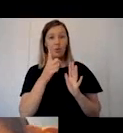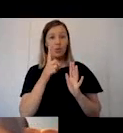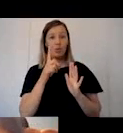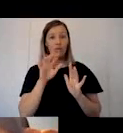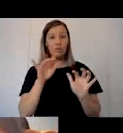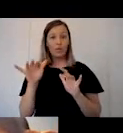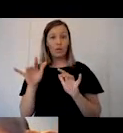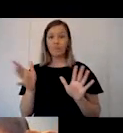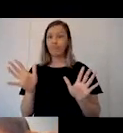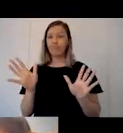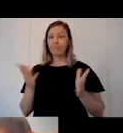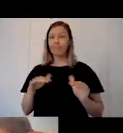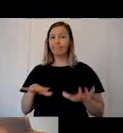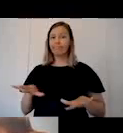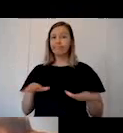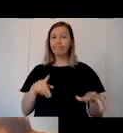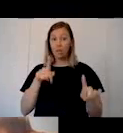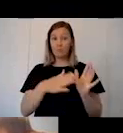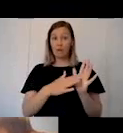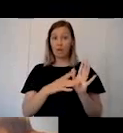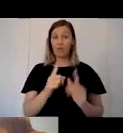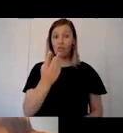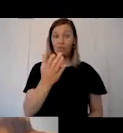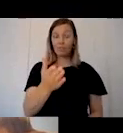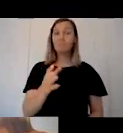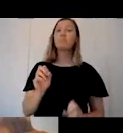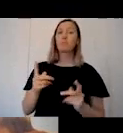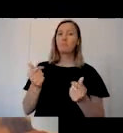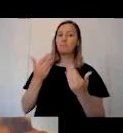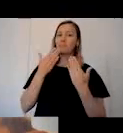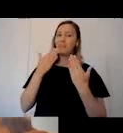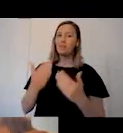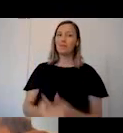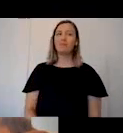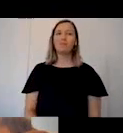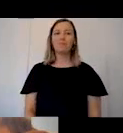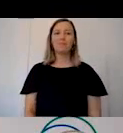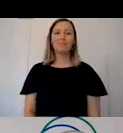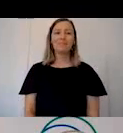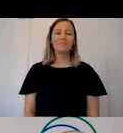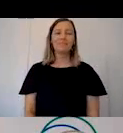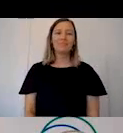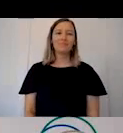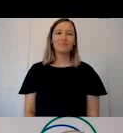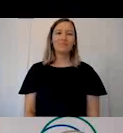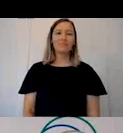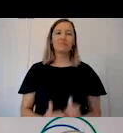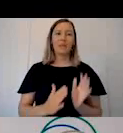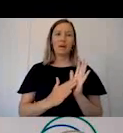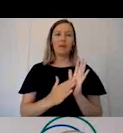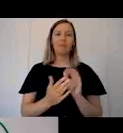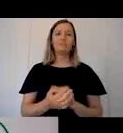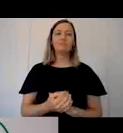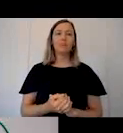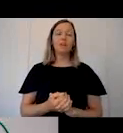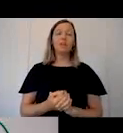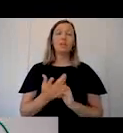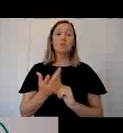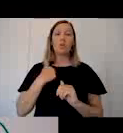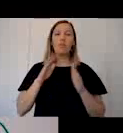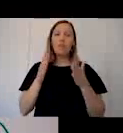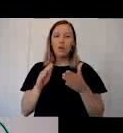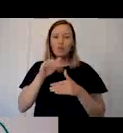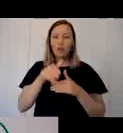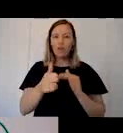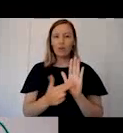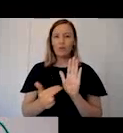I'm easy. Michael, do you want to go first? Okay, thank you. Thanks, guys. Look, I just think that, you know, we're focusing on New Zealand. We've